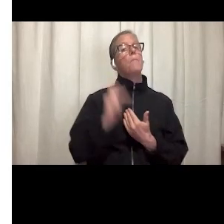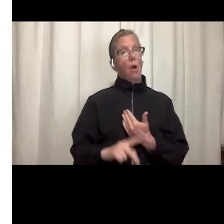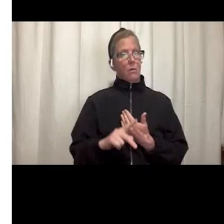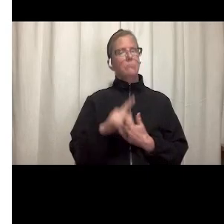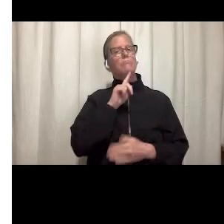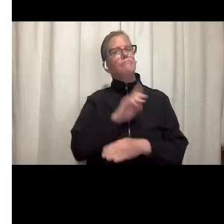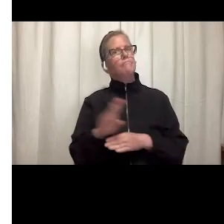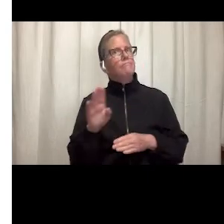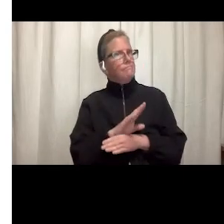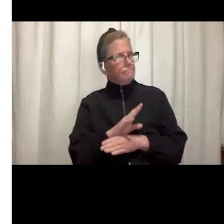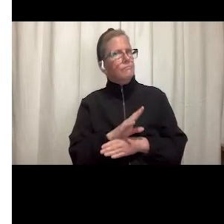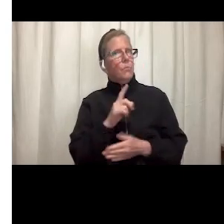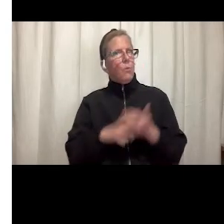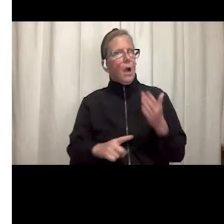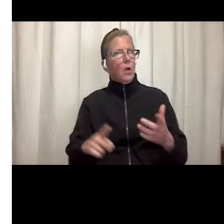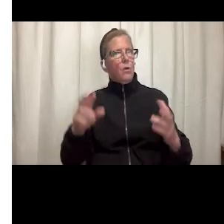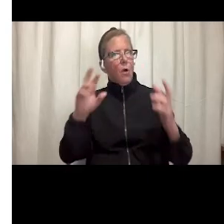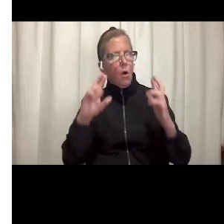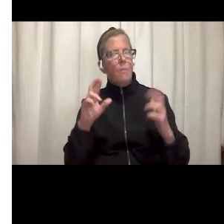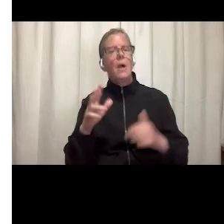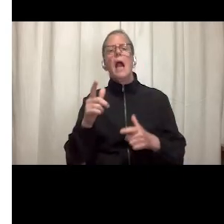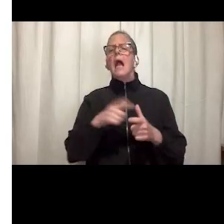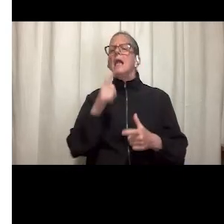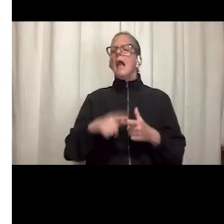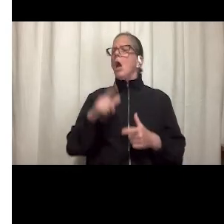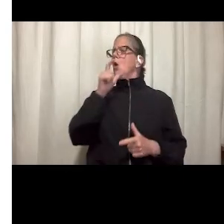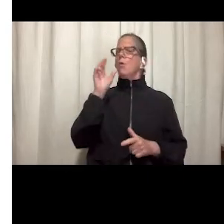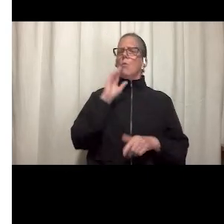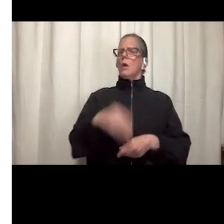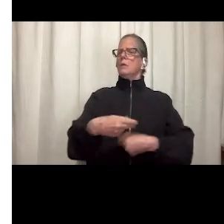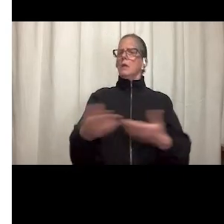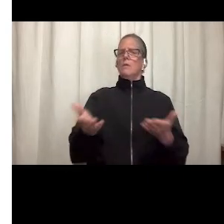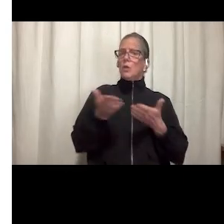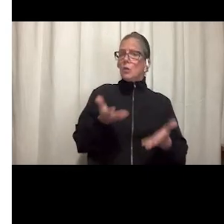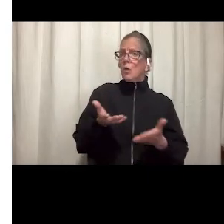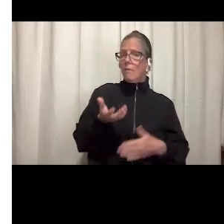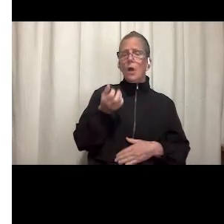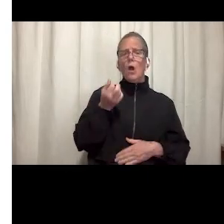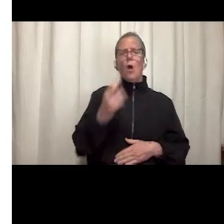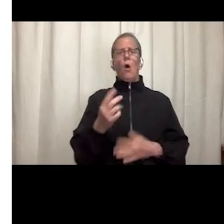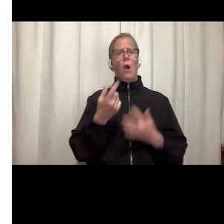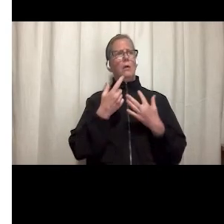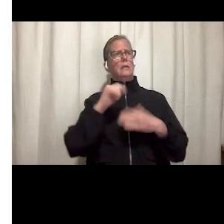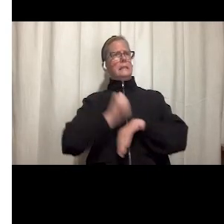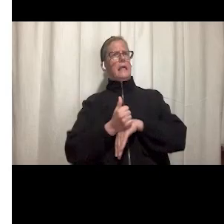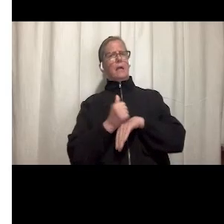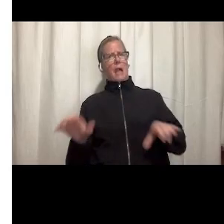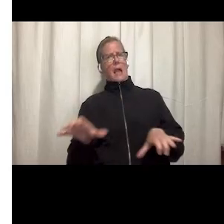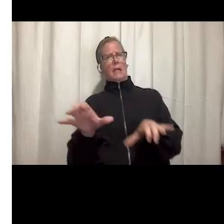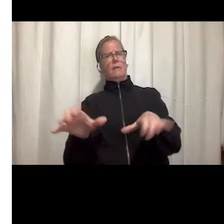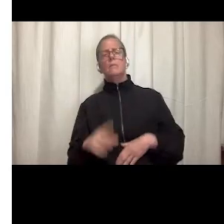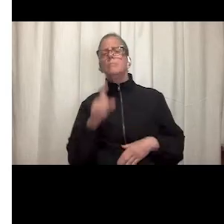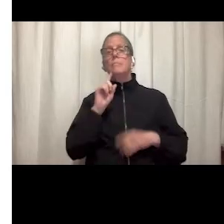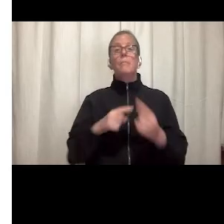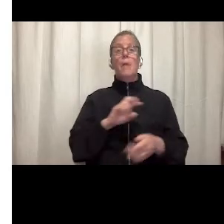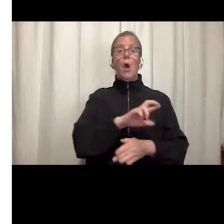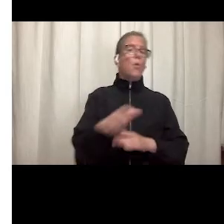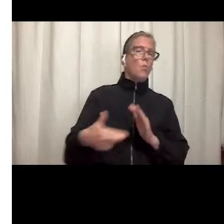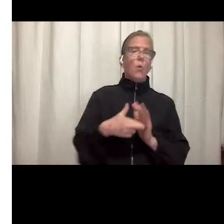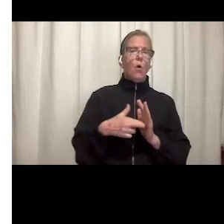ask, who will deliver the services or implement the activities? Think about the roles, qualifications,